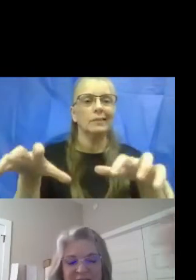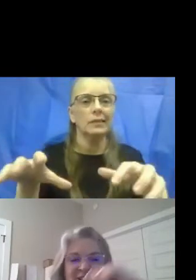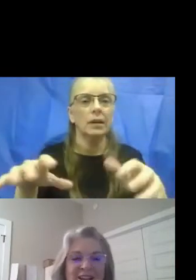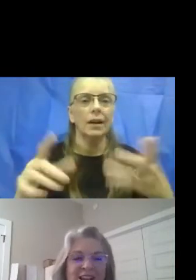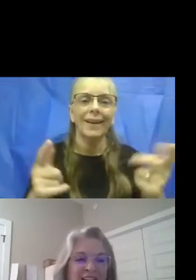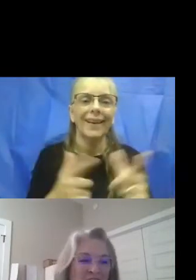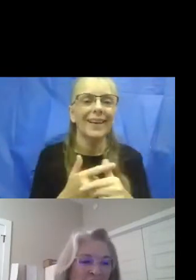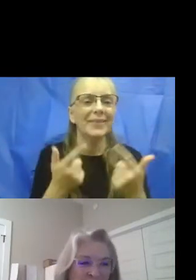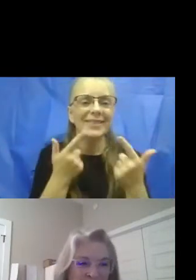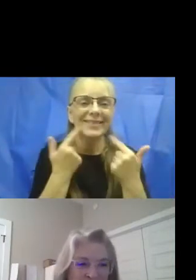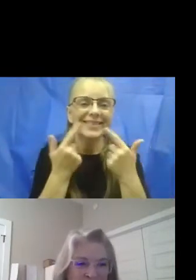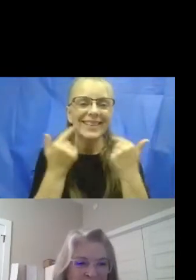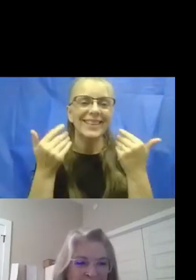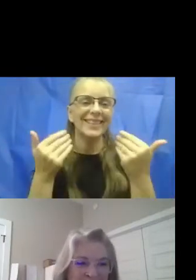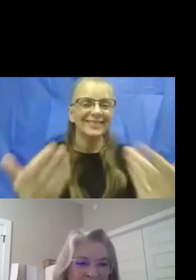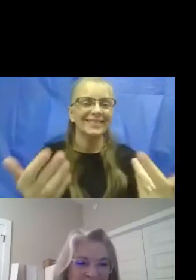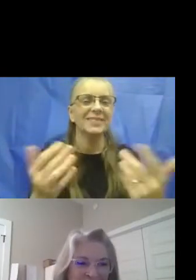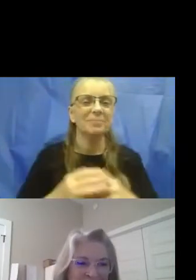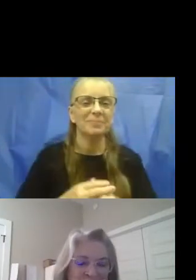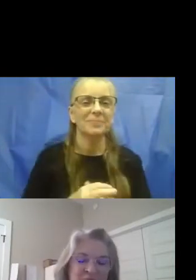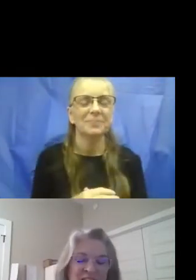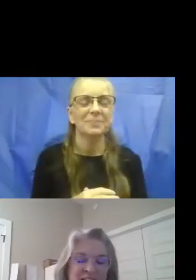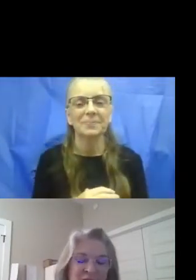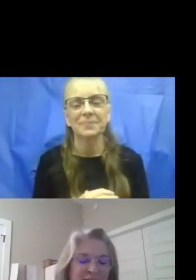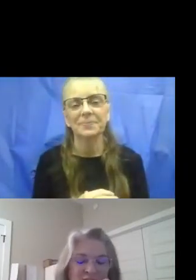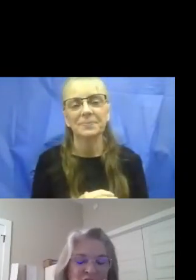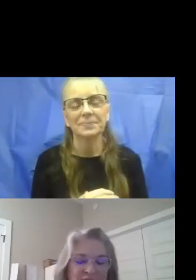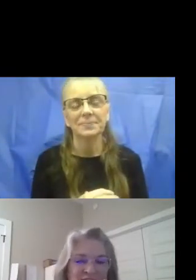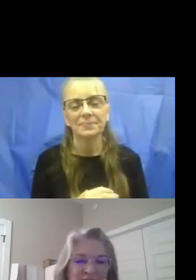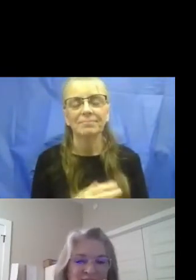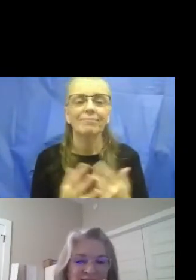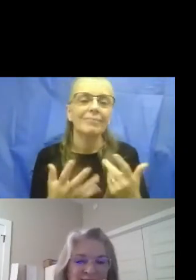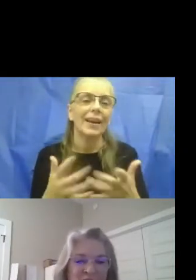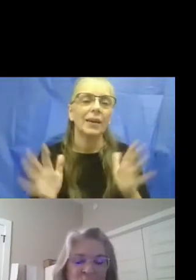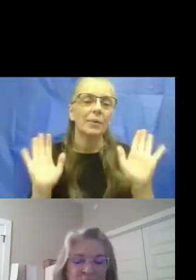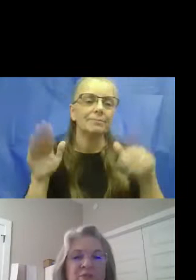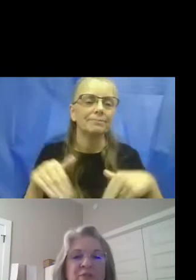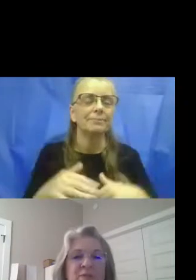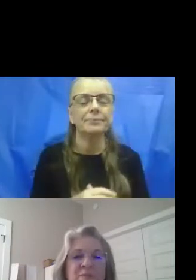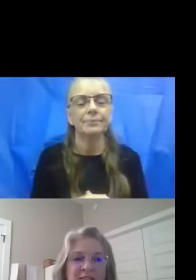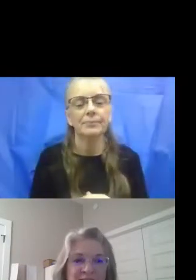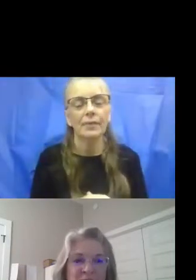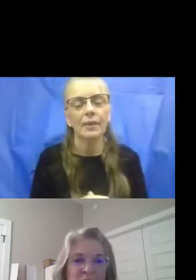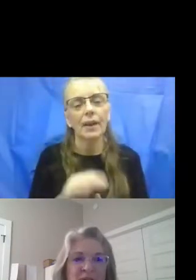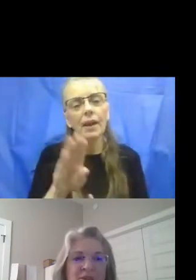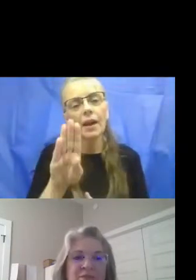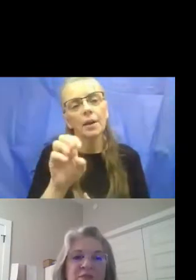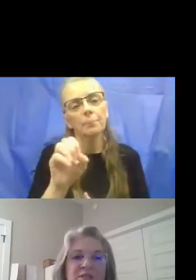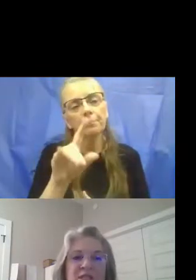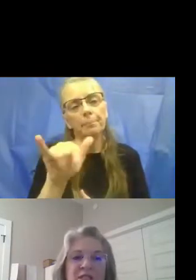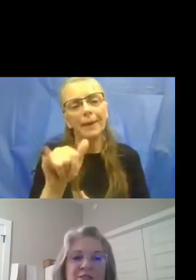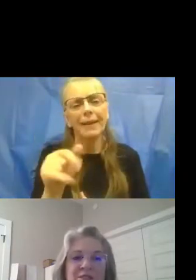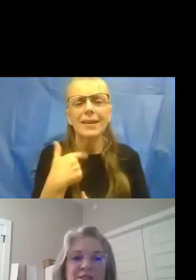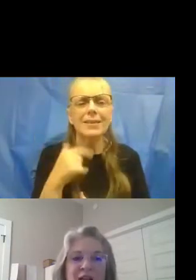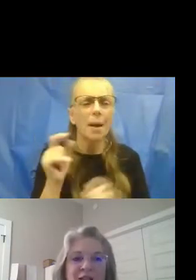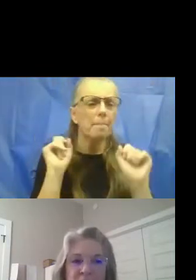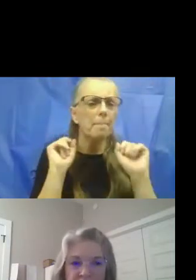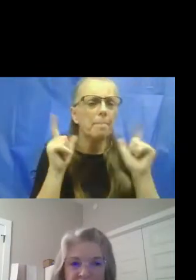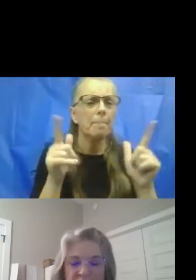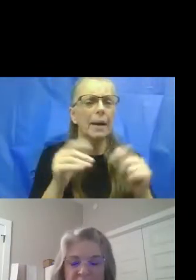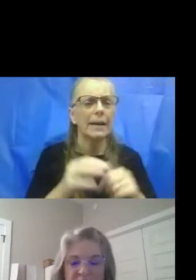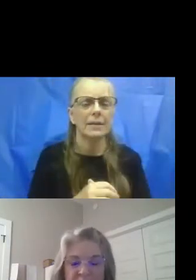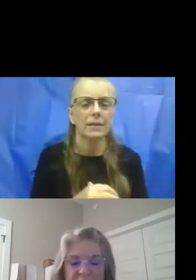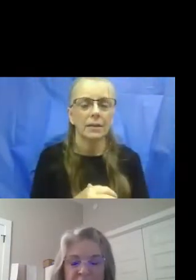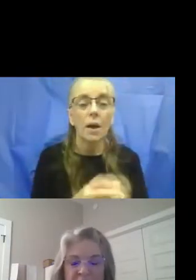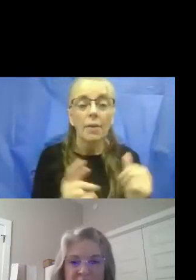it. But anyway, she is absolutely amazing. One of the first things I